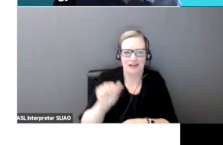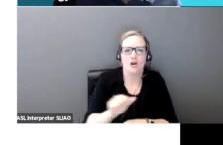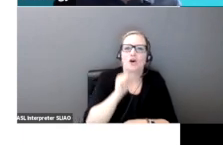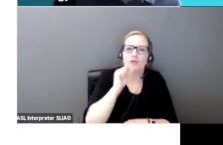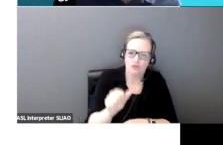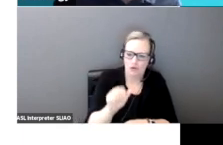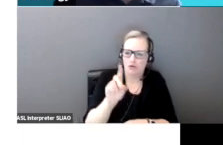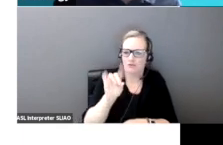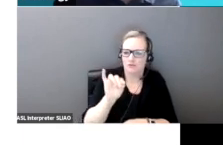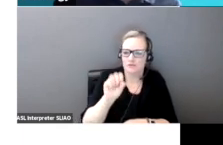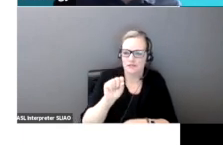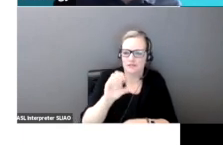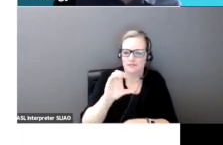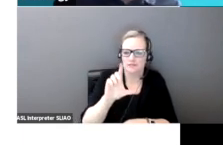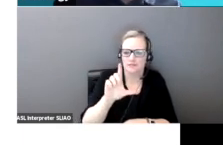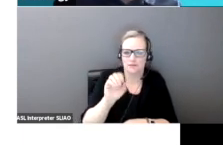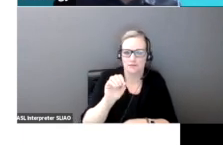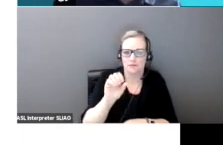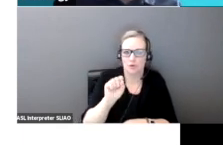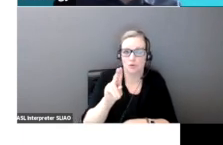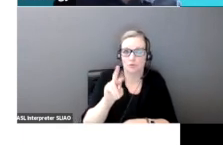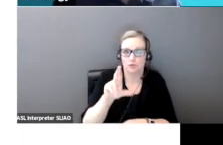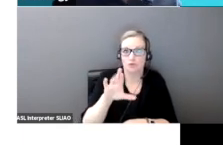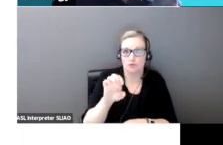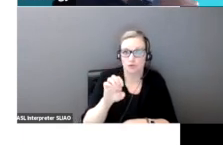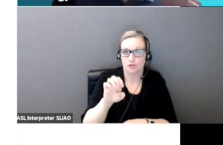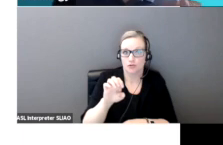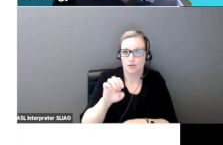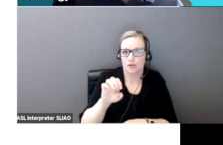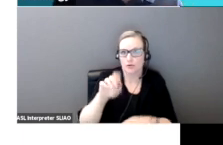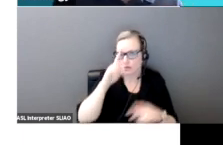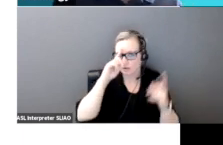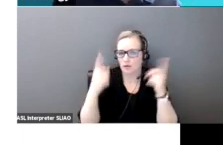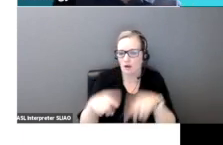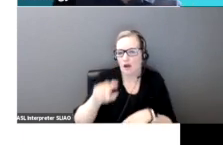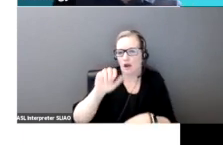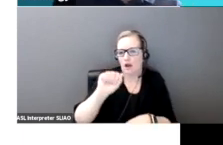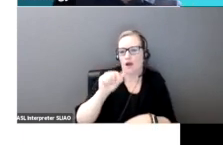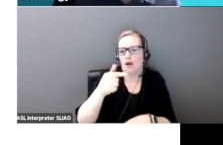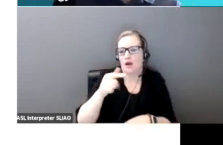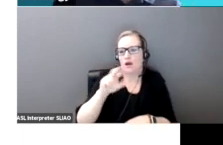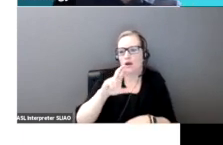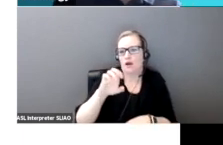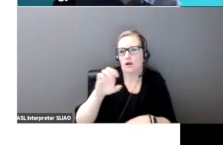to anybody outside of your organization, then make sure you have a non-disclosure agreement in